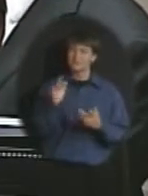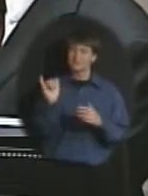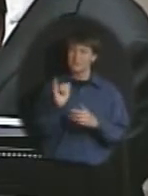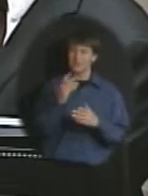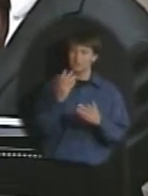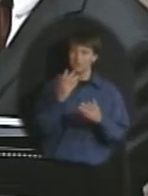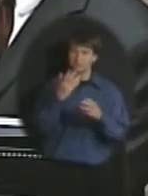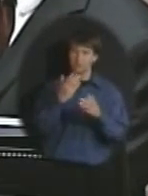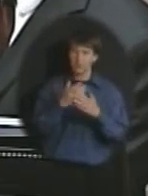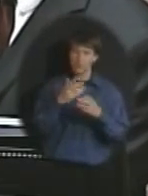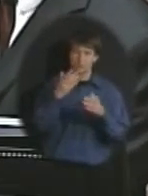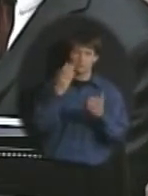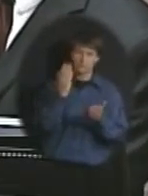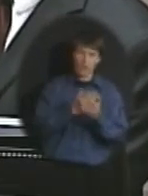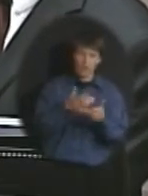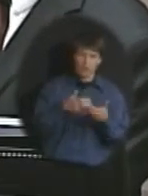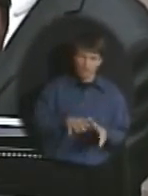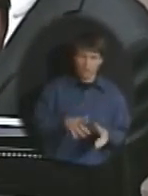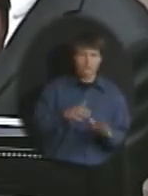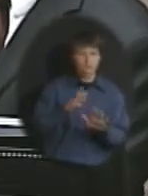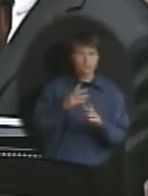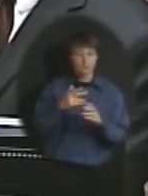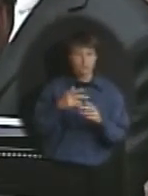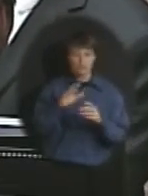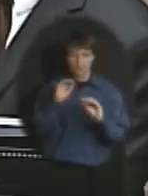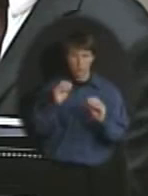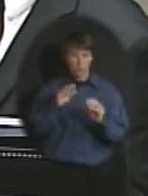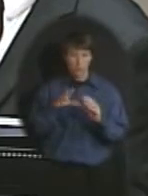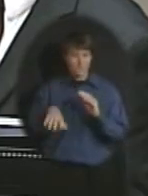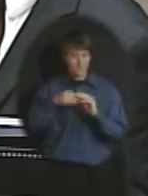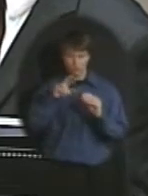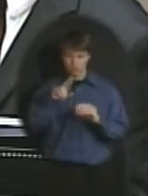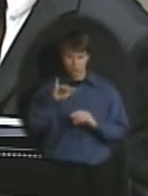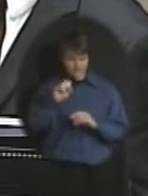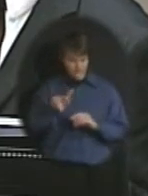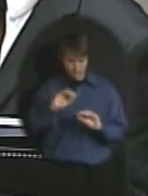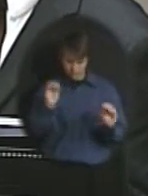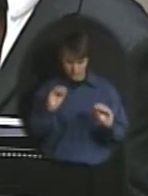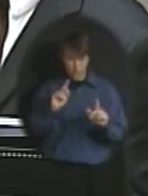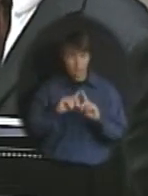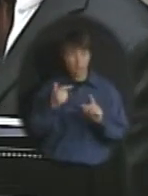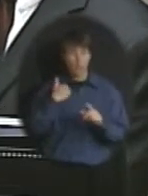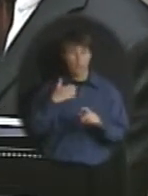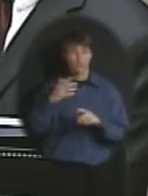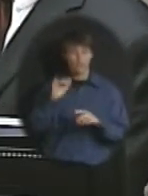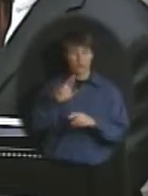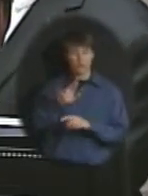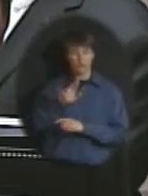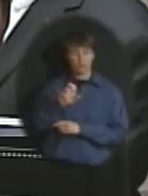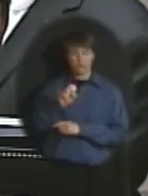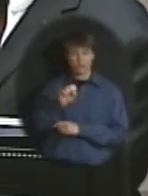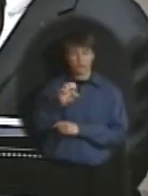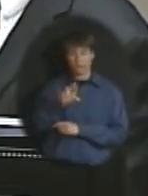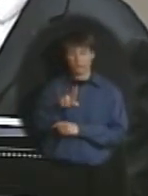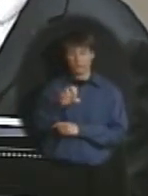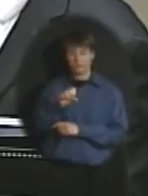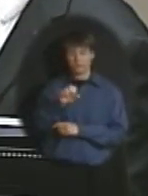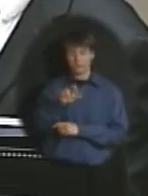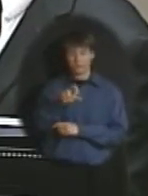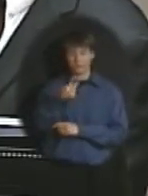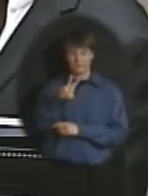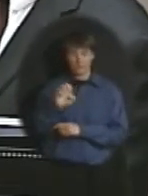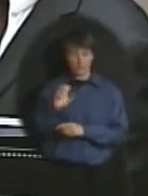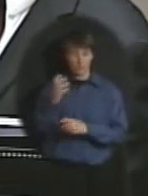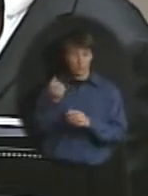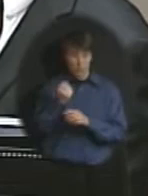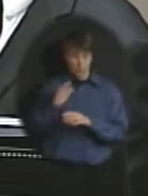stop loss. We have no additional risk, but we hold that reserve on our books. Appears to be more